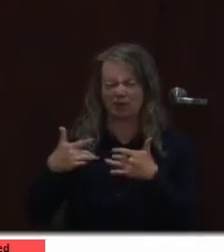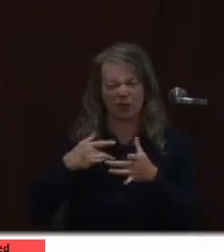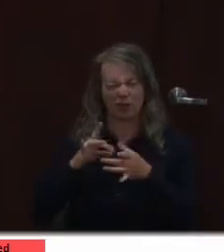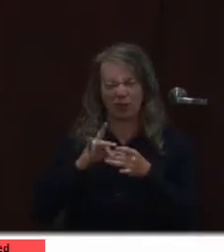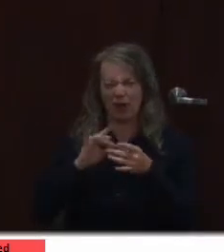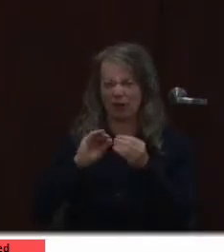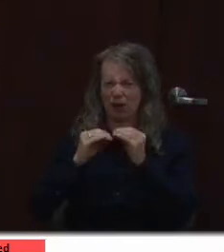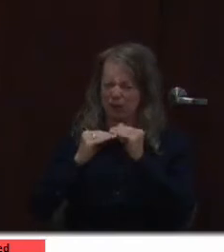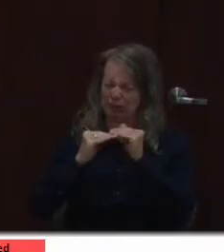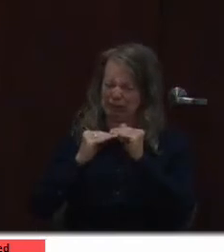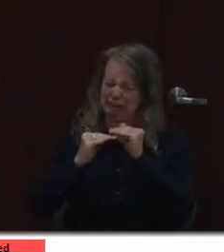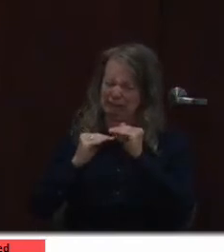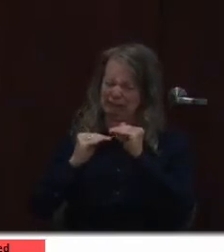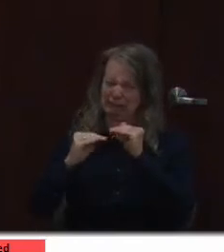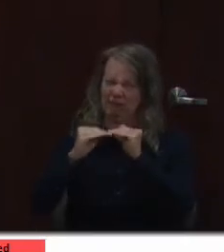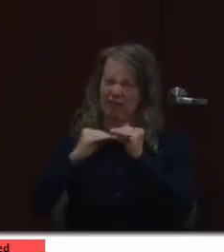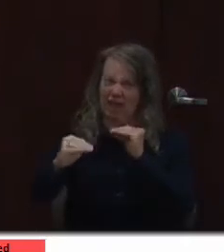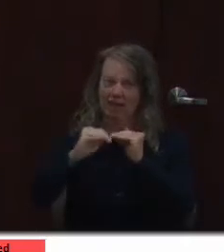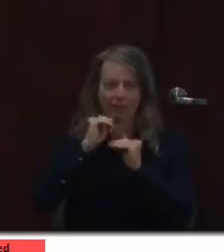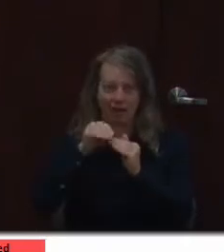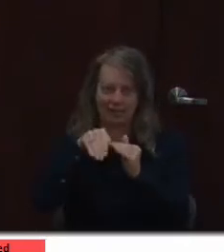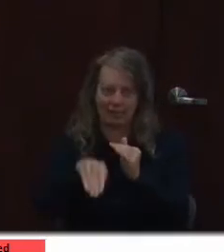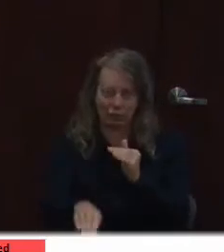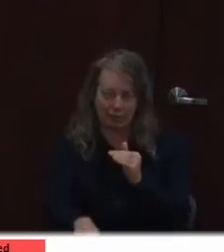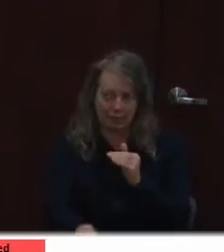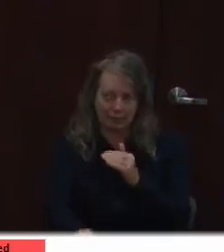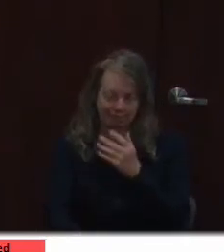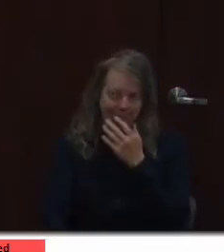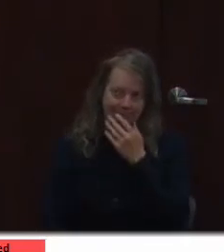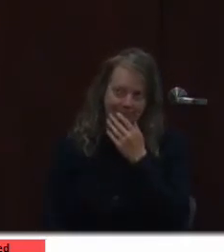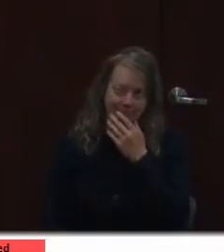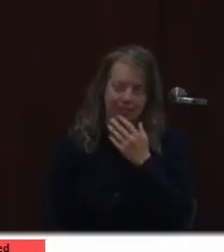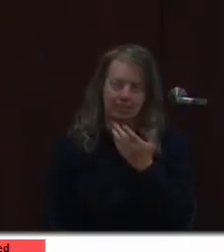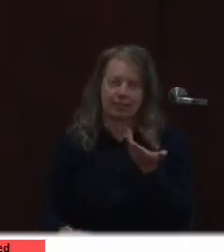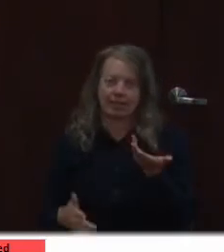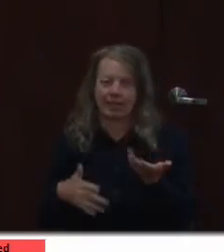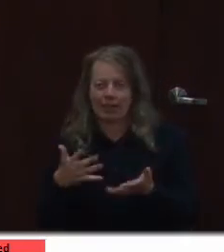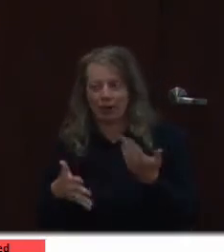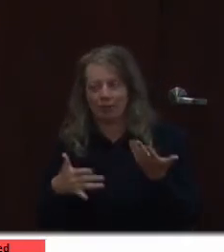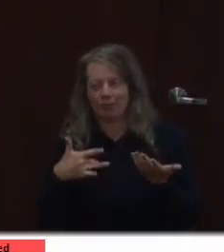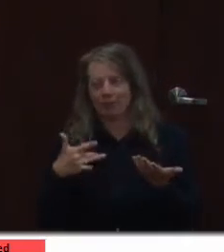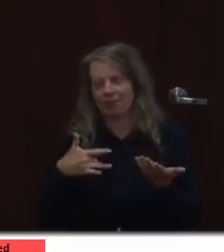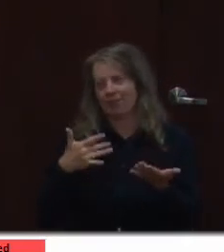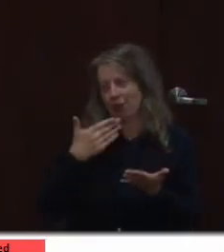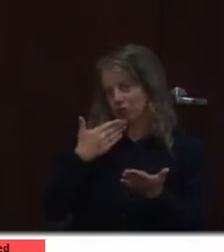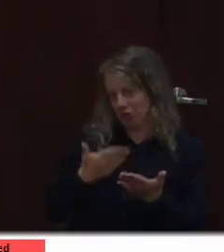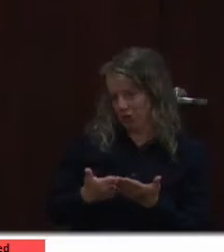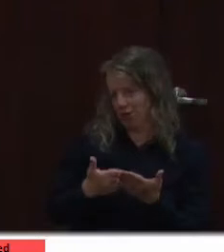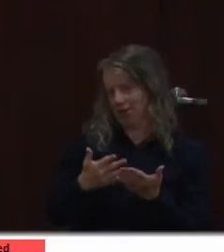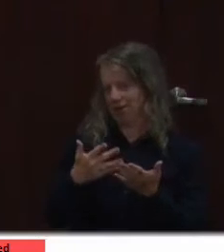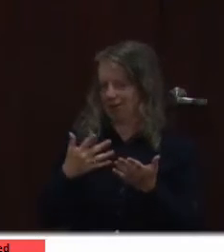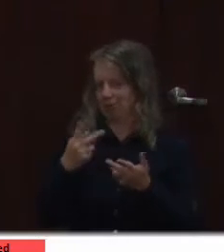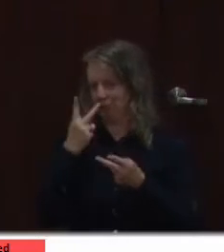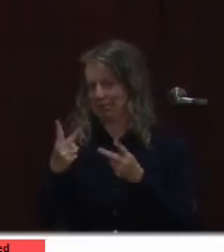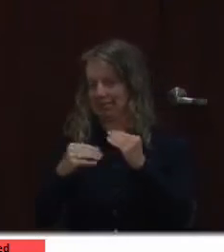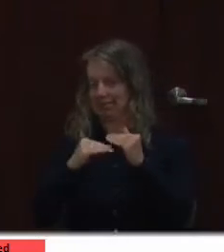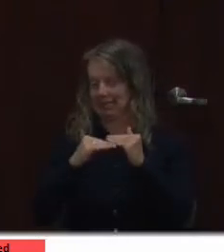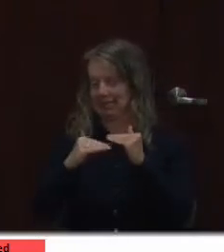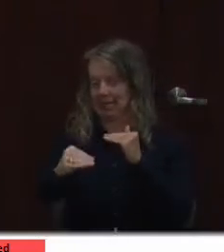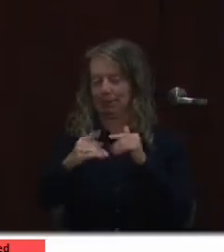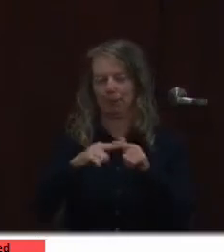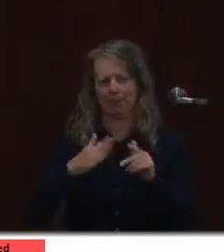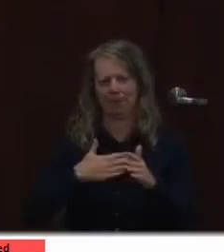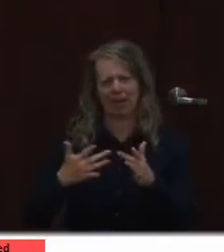that, I want, while it's encouraging for us to maintain that overall stability, I'm concerned with the